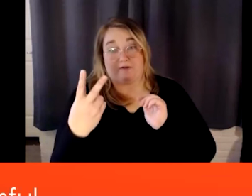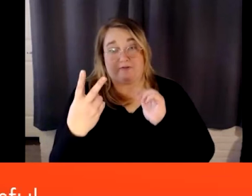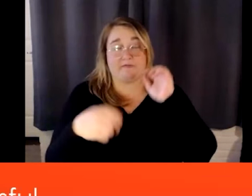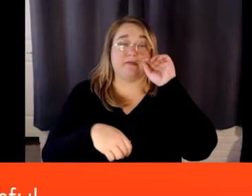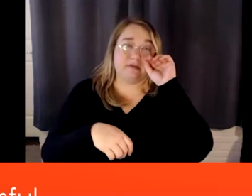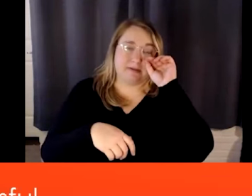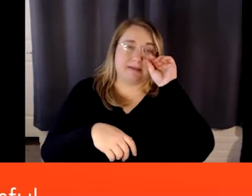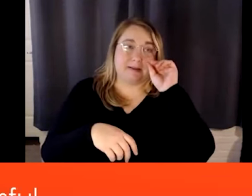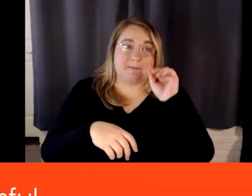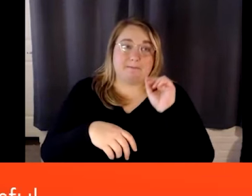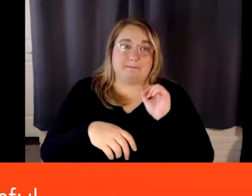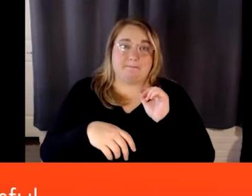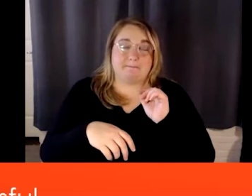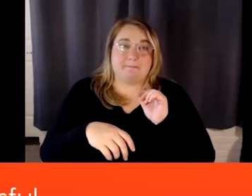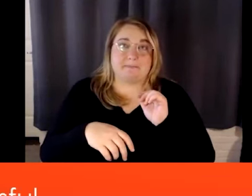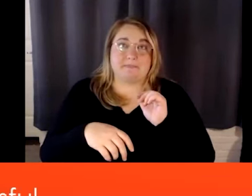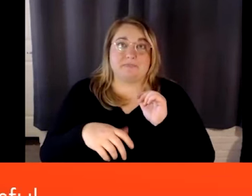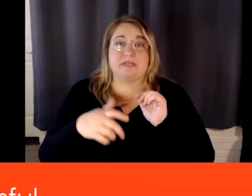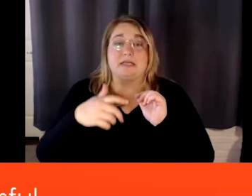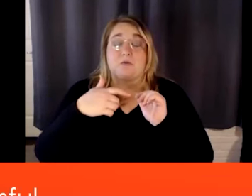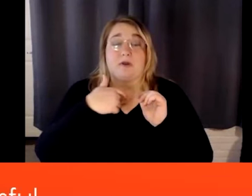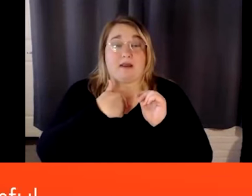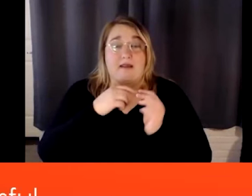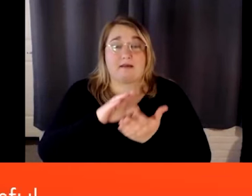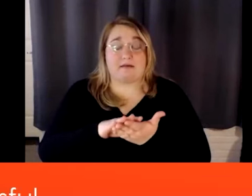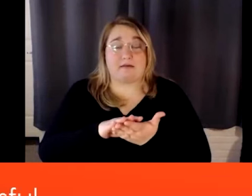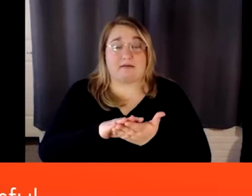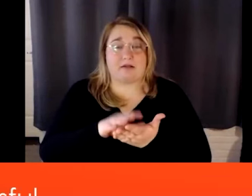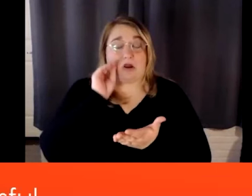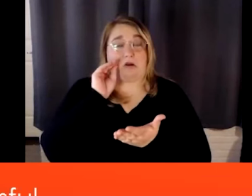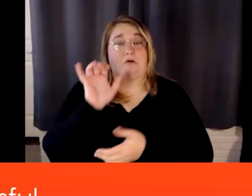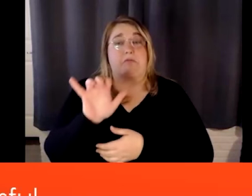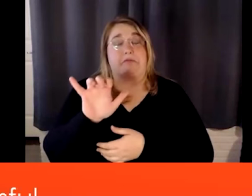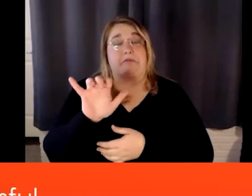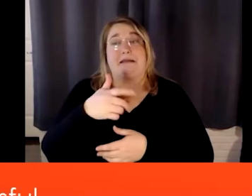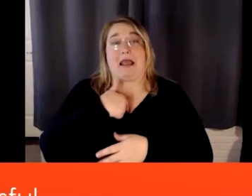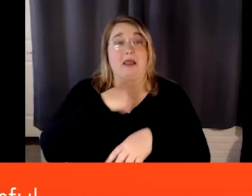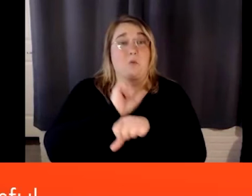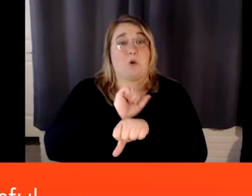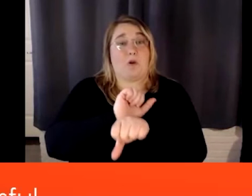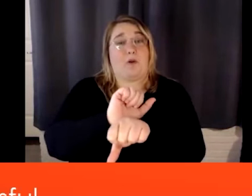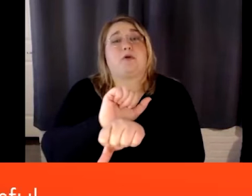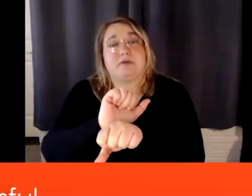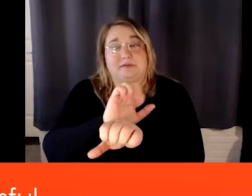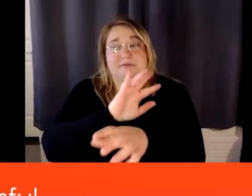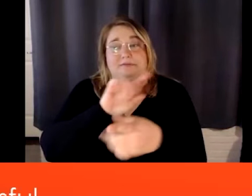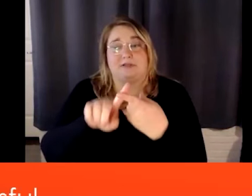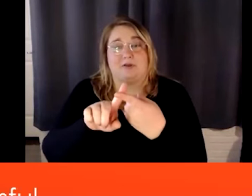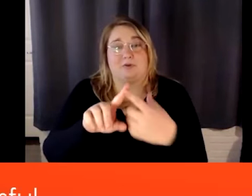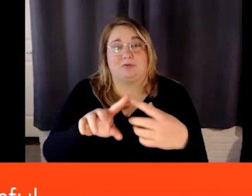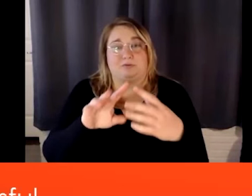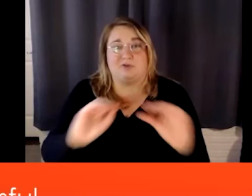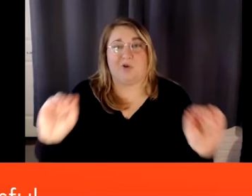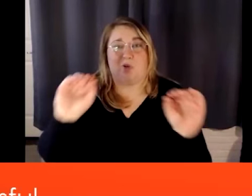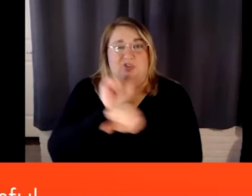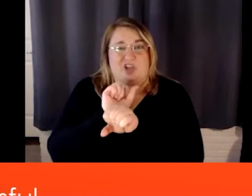And what I figured out, I basically had worked myself out of a job, and I was 45,